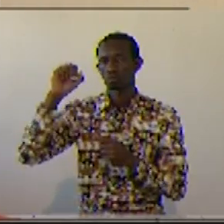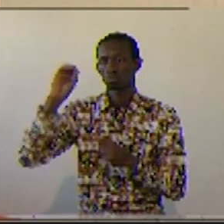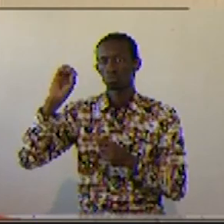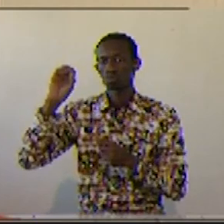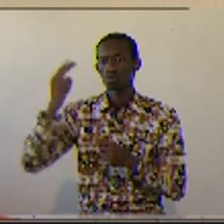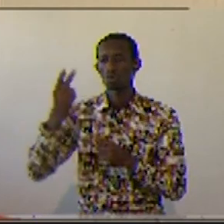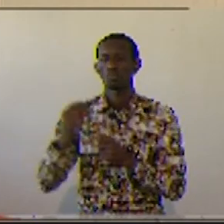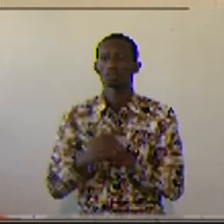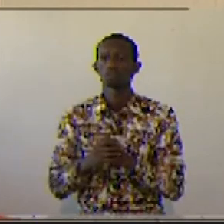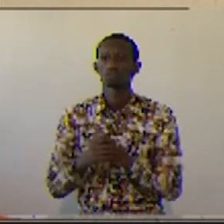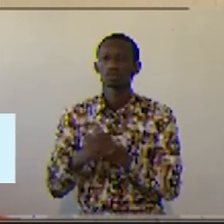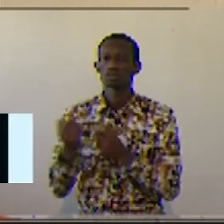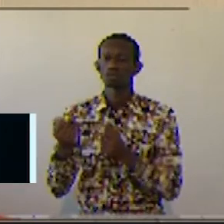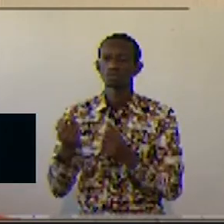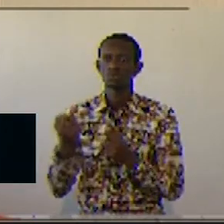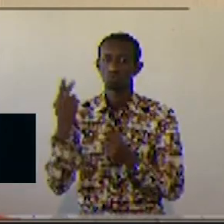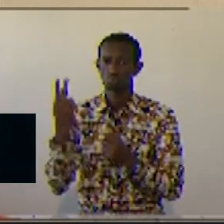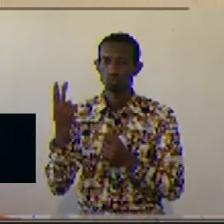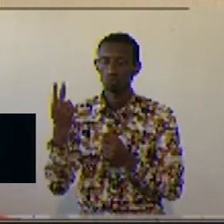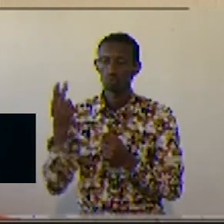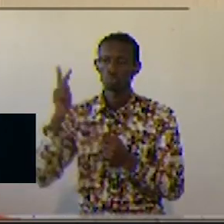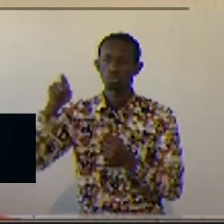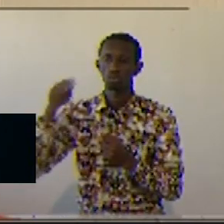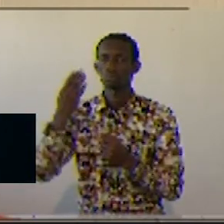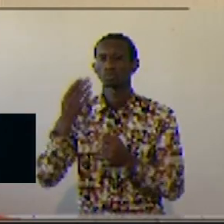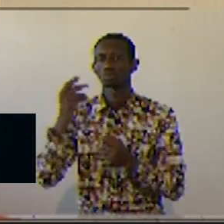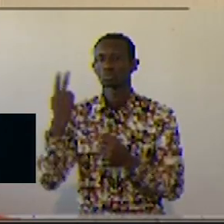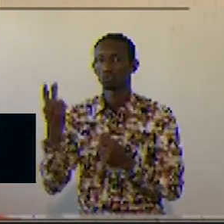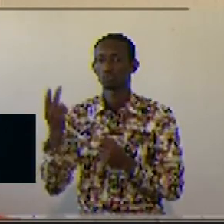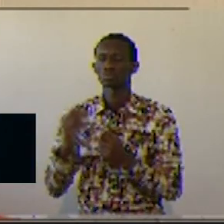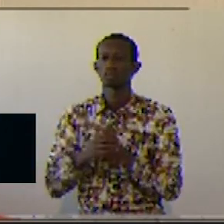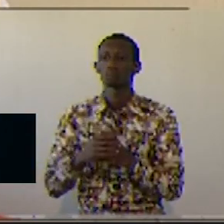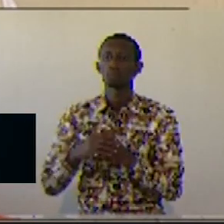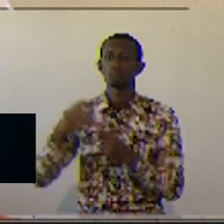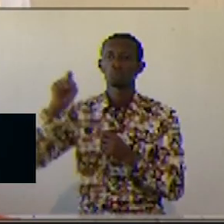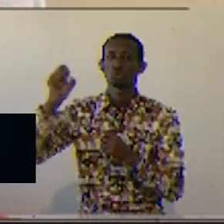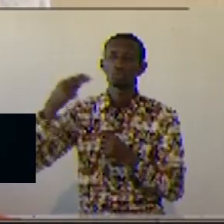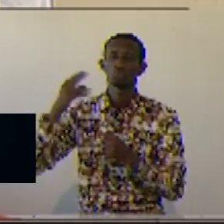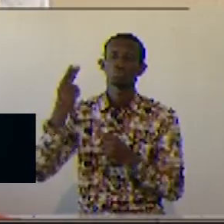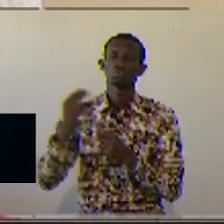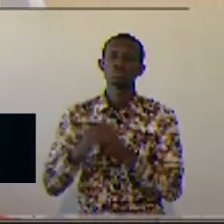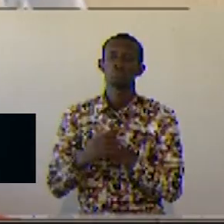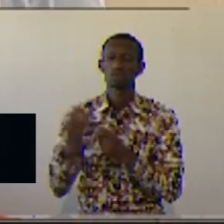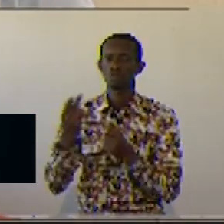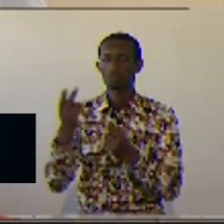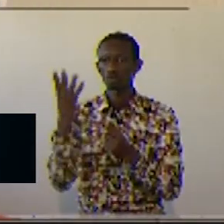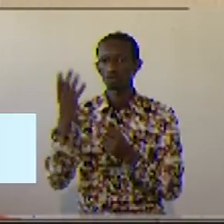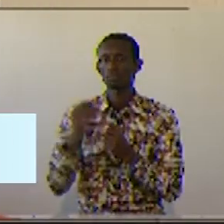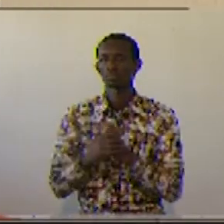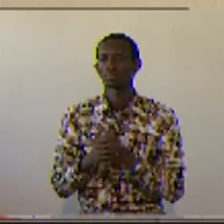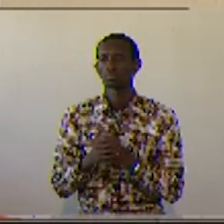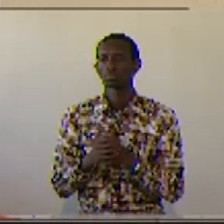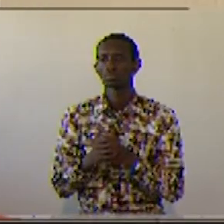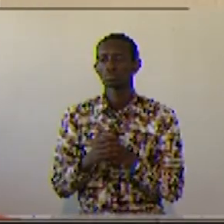balanced. We have 2 potassium, 2 potassium. 2 hydrogen atoms plus 2 hydrogen atoms. Here we have 4. And for